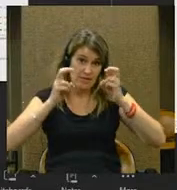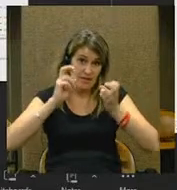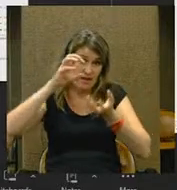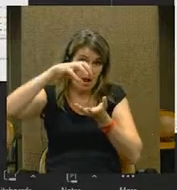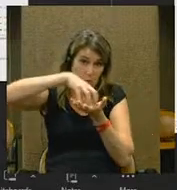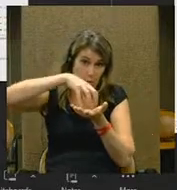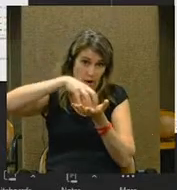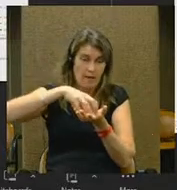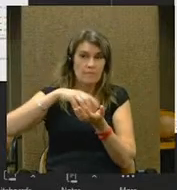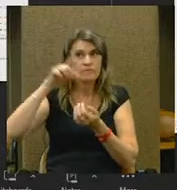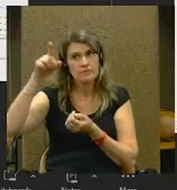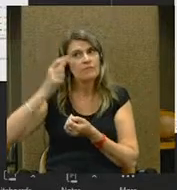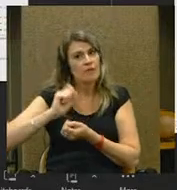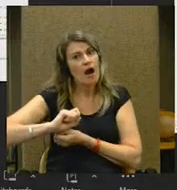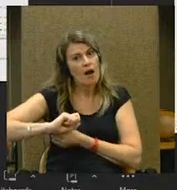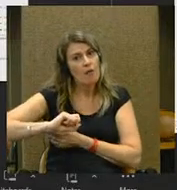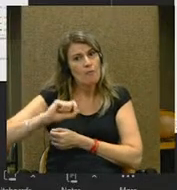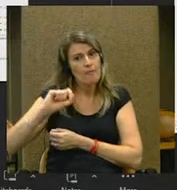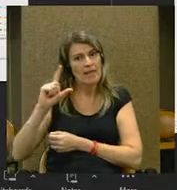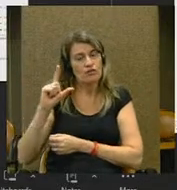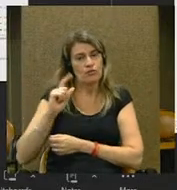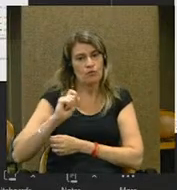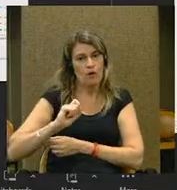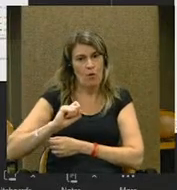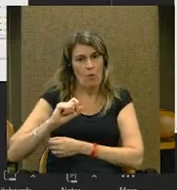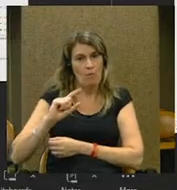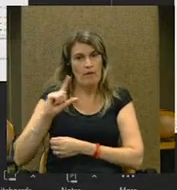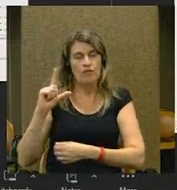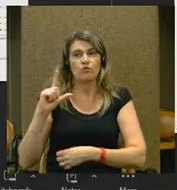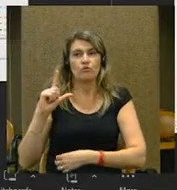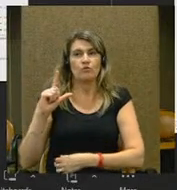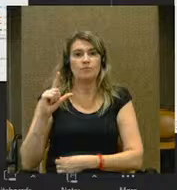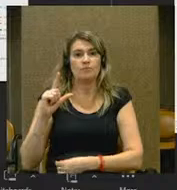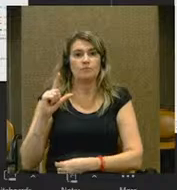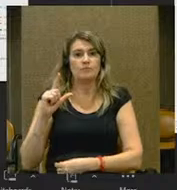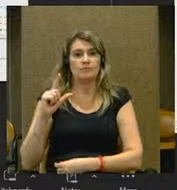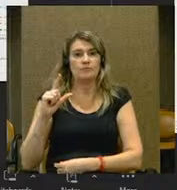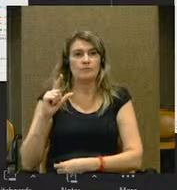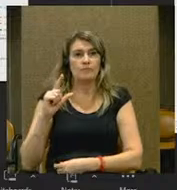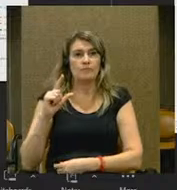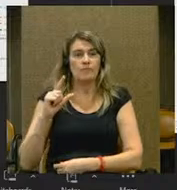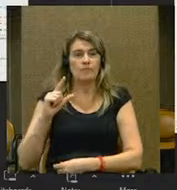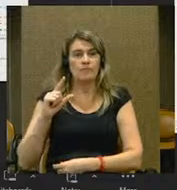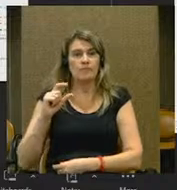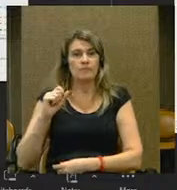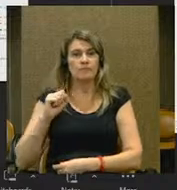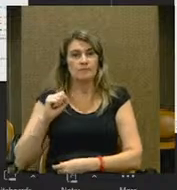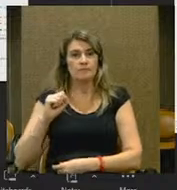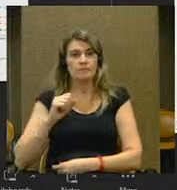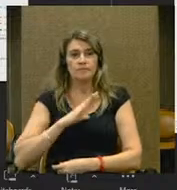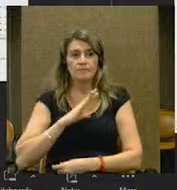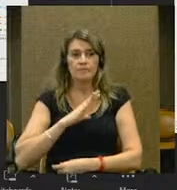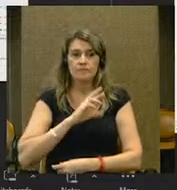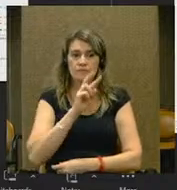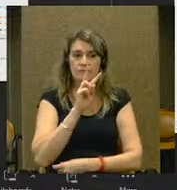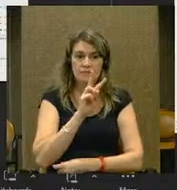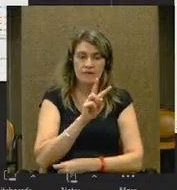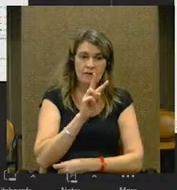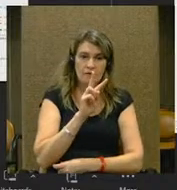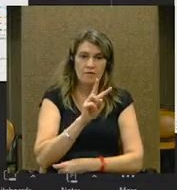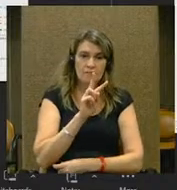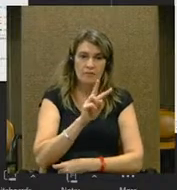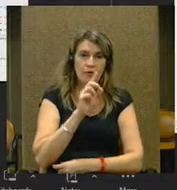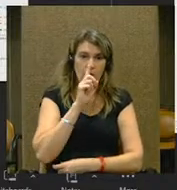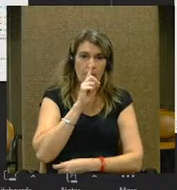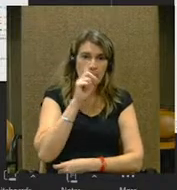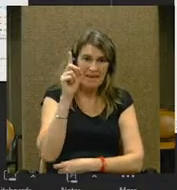increase in uptake. So we're up to 2,000 prescribers and